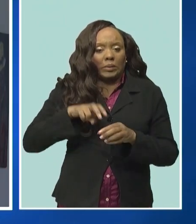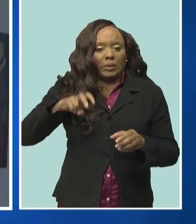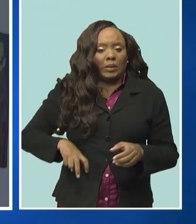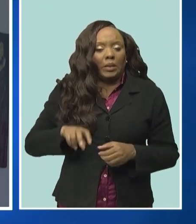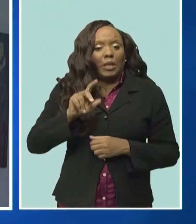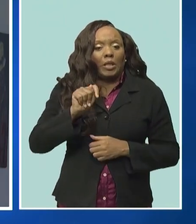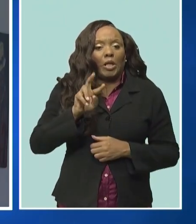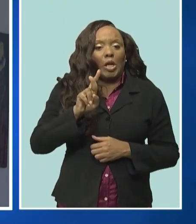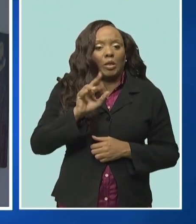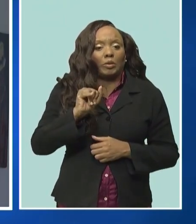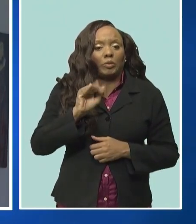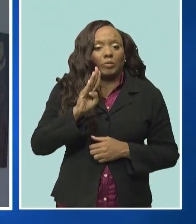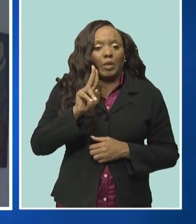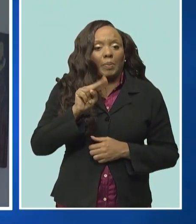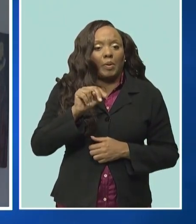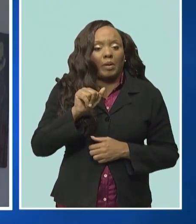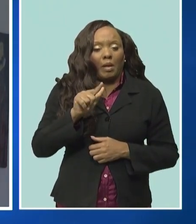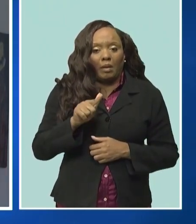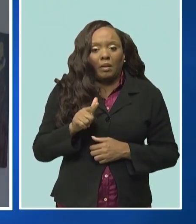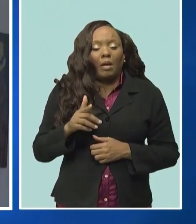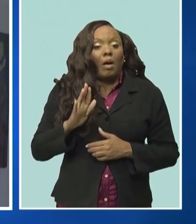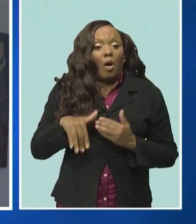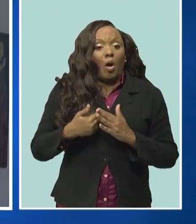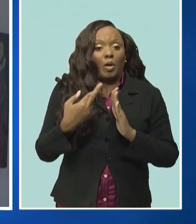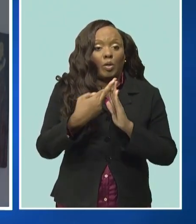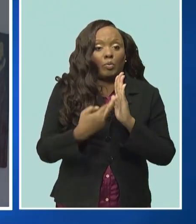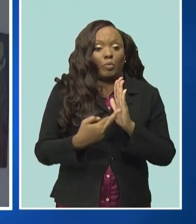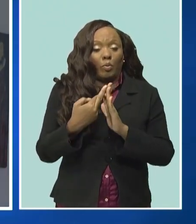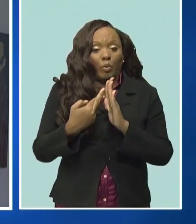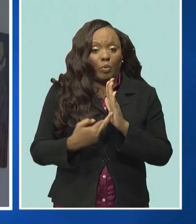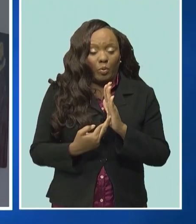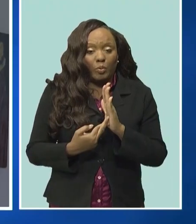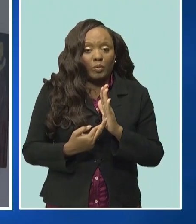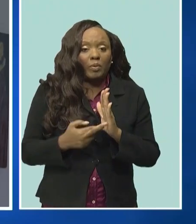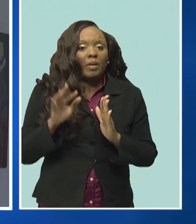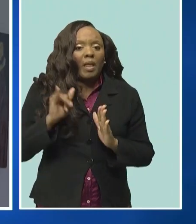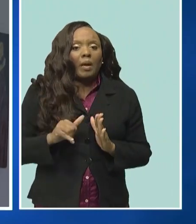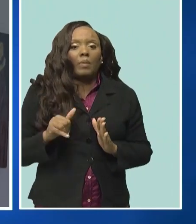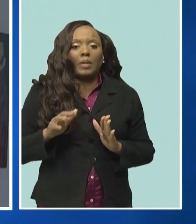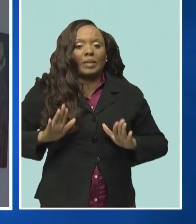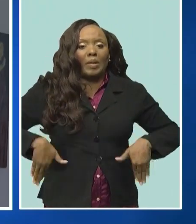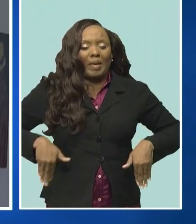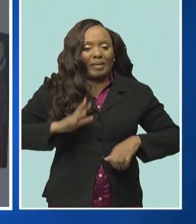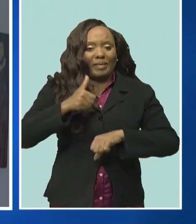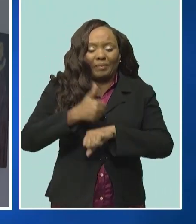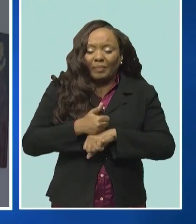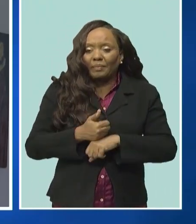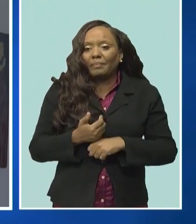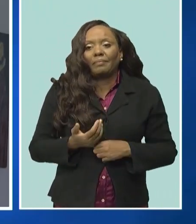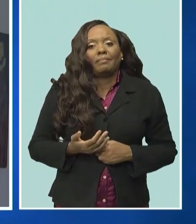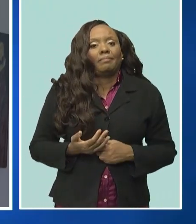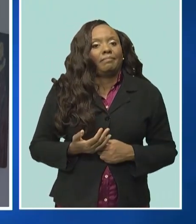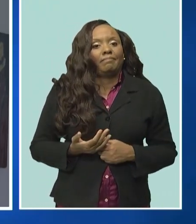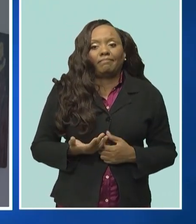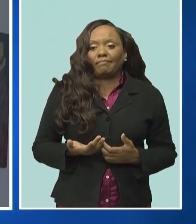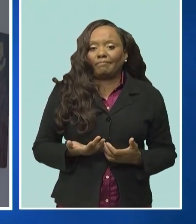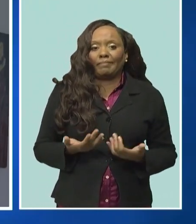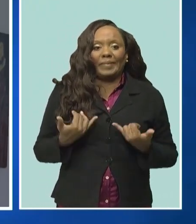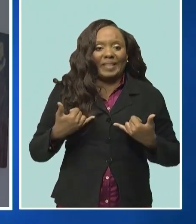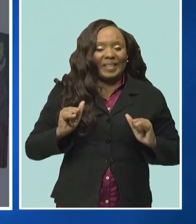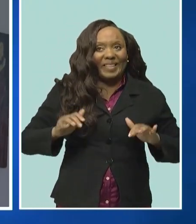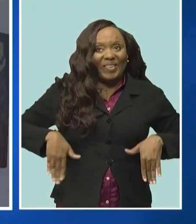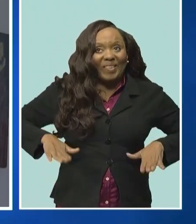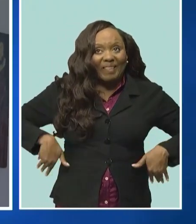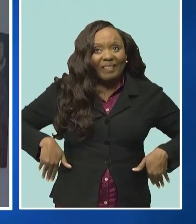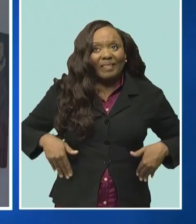the rules that had been done in draft since the end of December 2021 have not been made. But one of